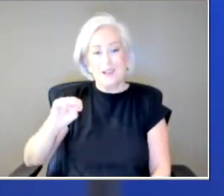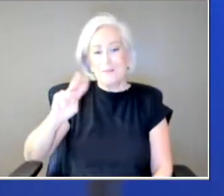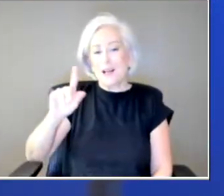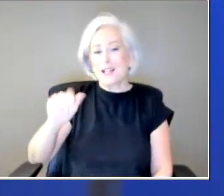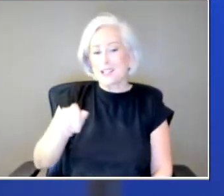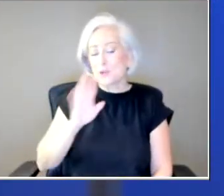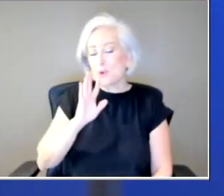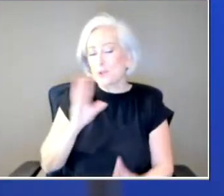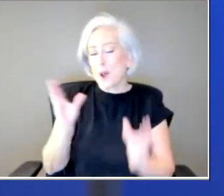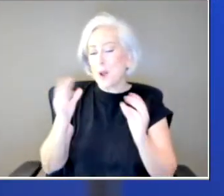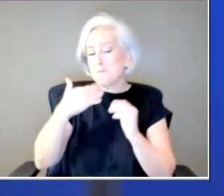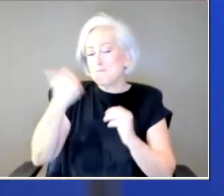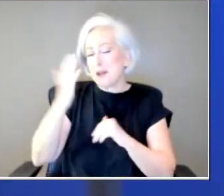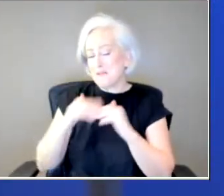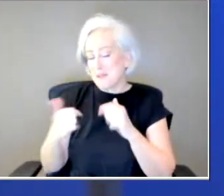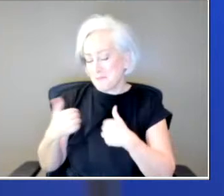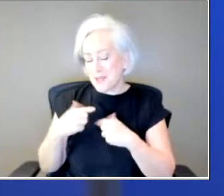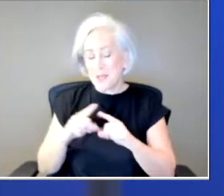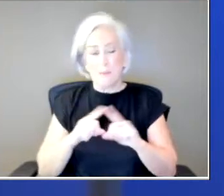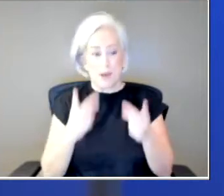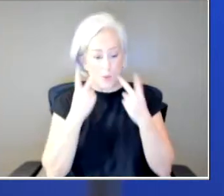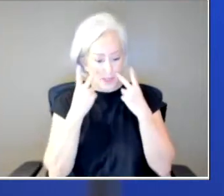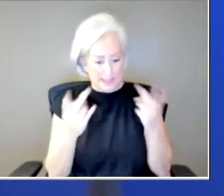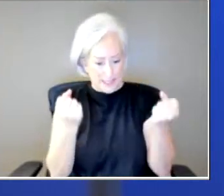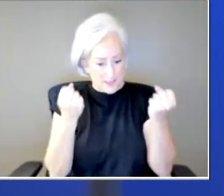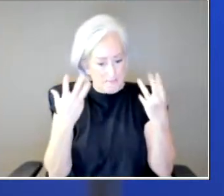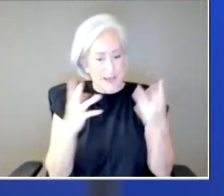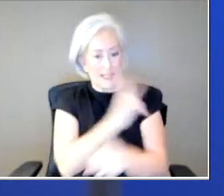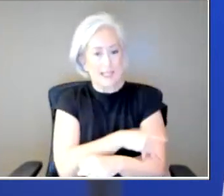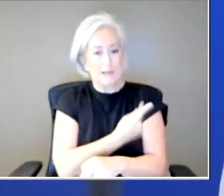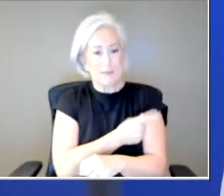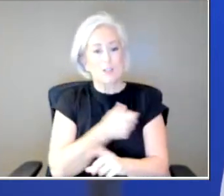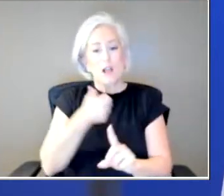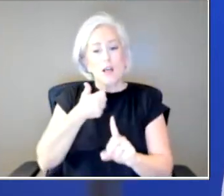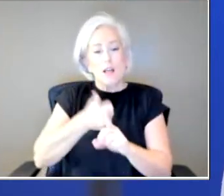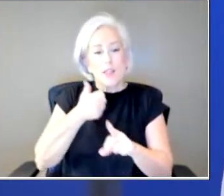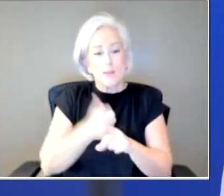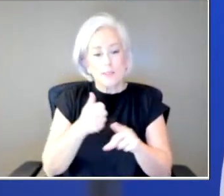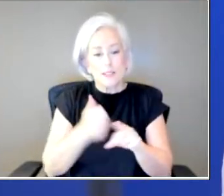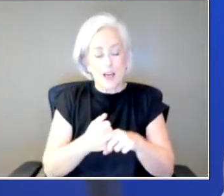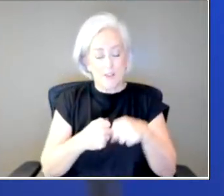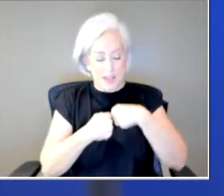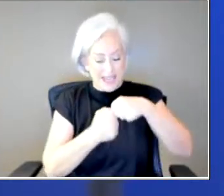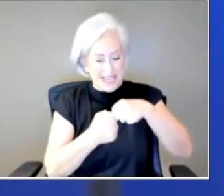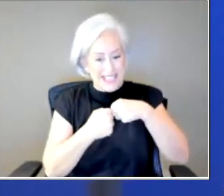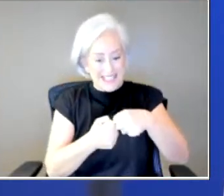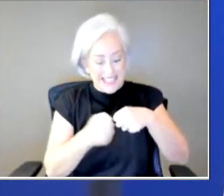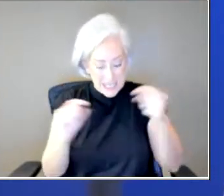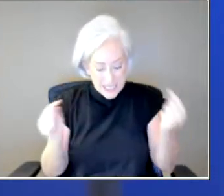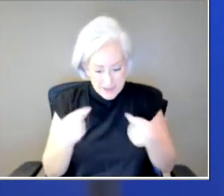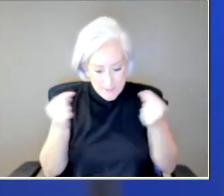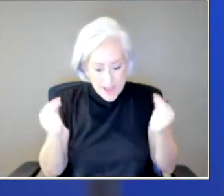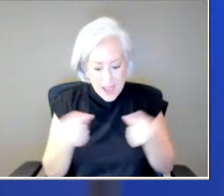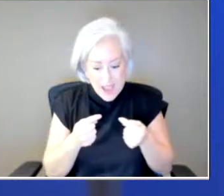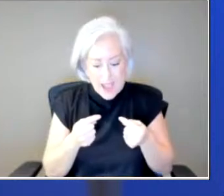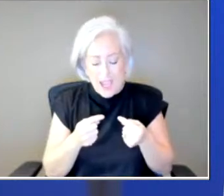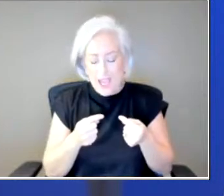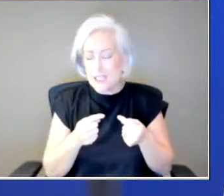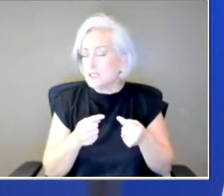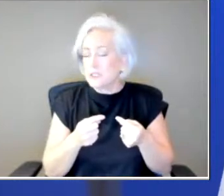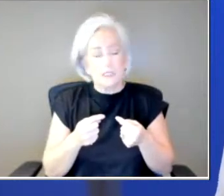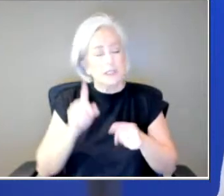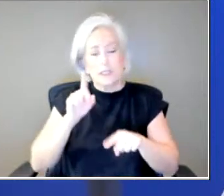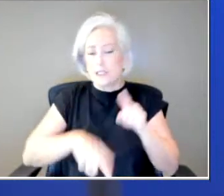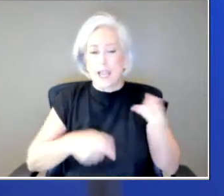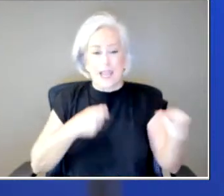but we see so many patients who are at a stage of knee pain where their pain is so uncontrolled that they can't do